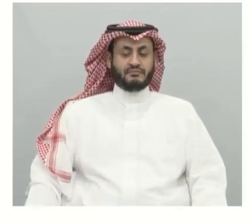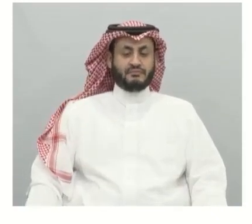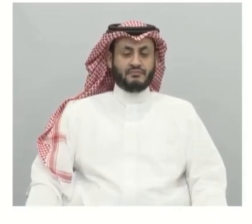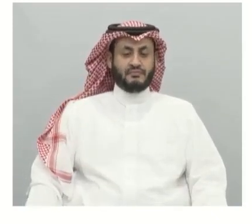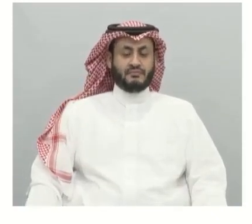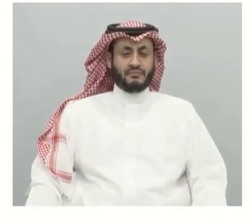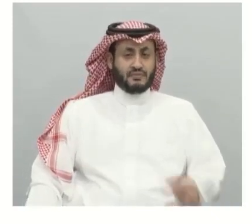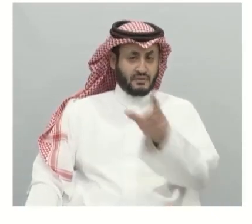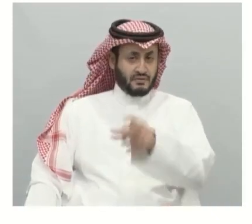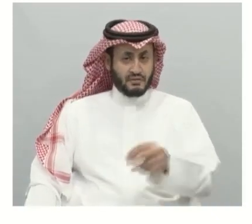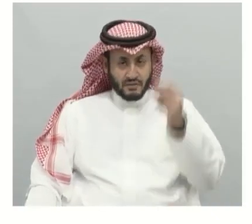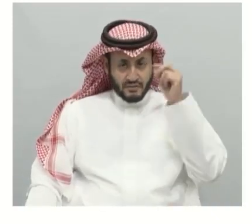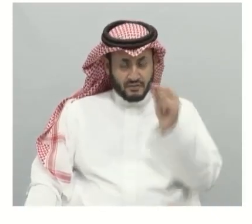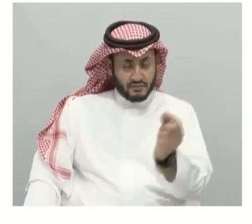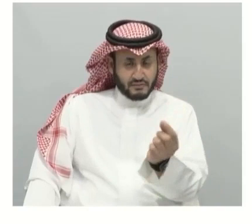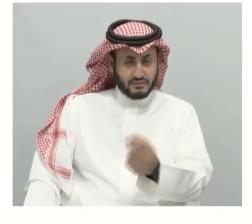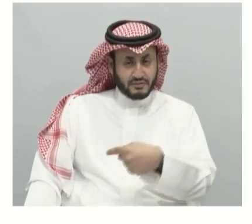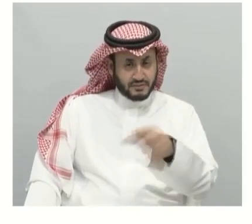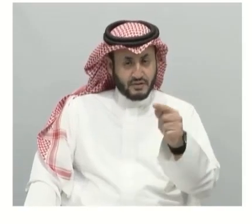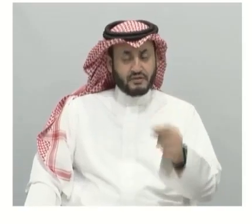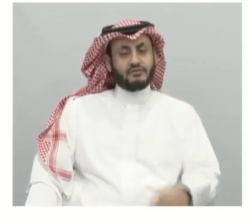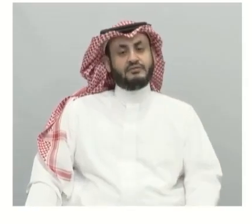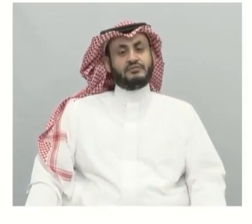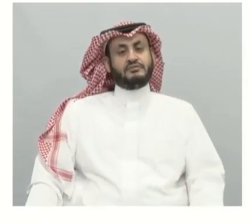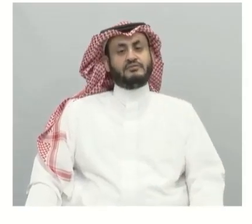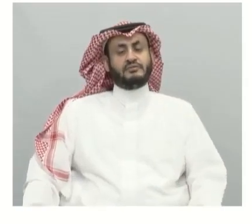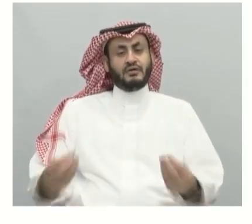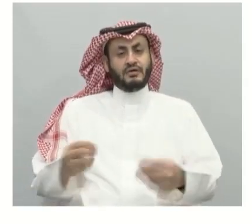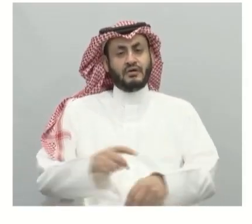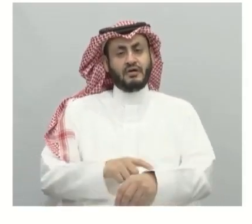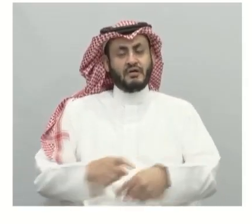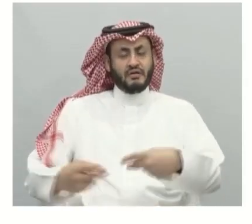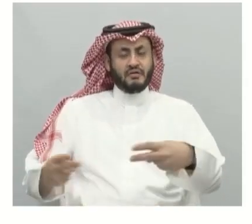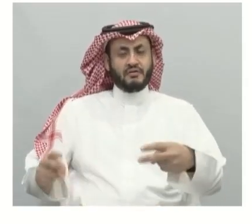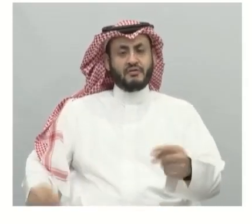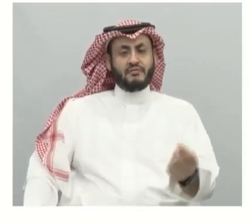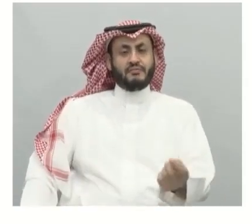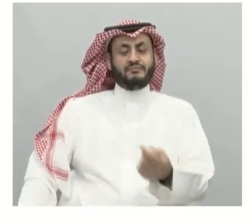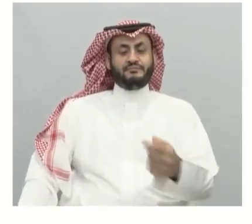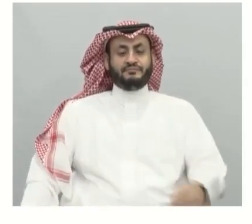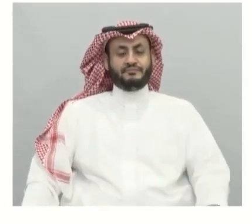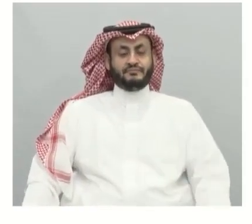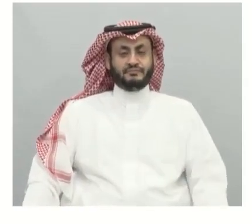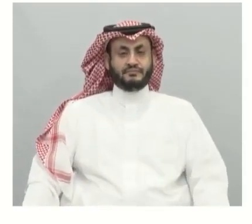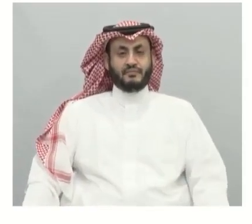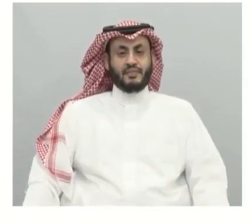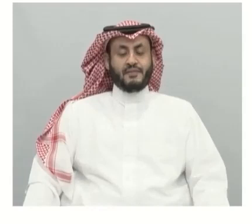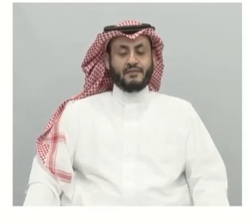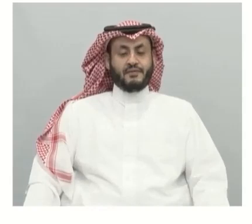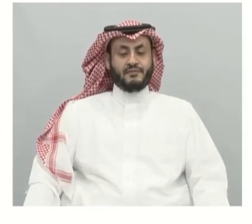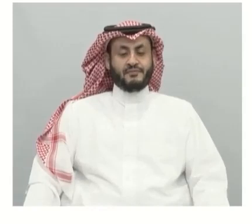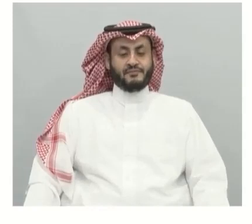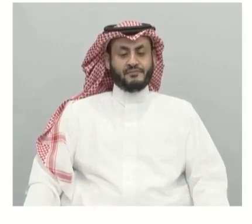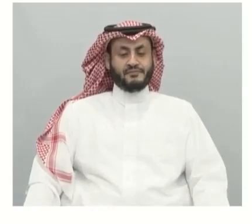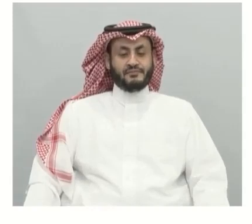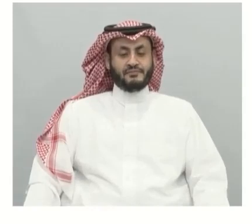have the correct spelling. So Jordan, Jordanian. Paris, the country of it, France.